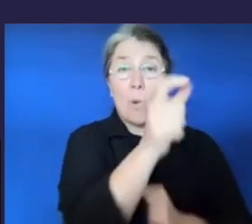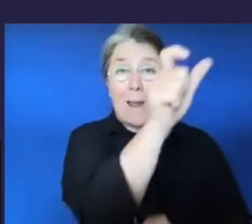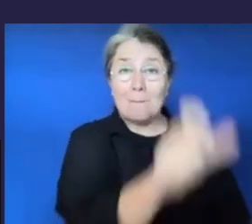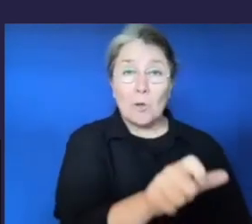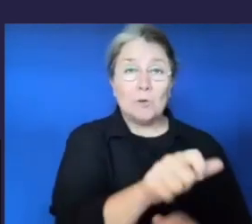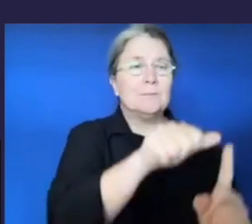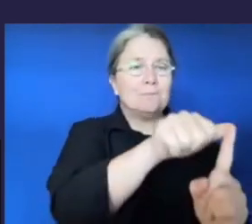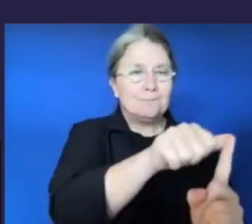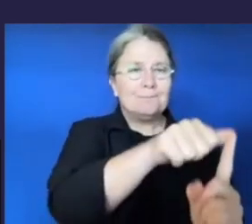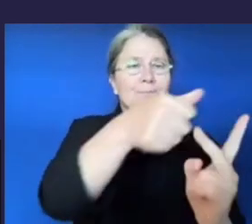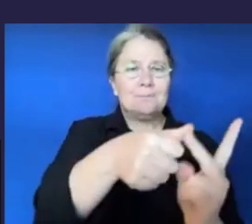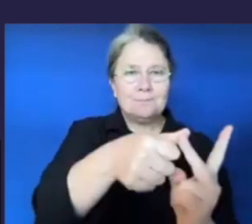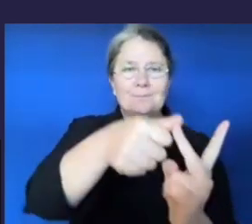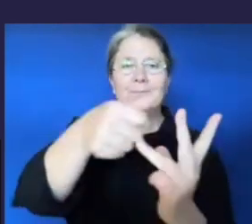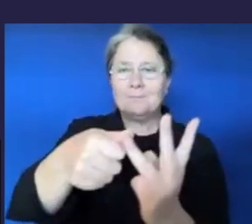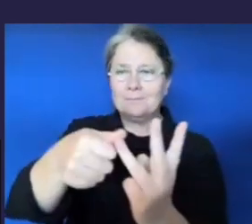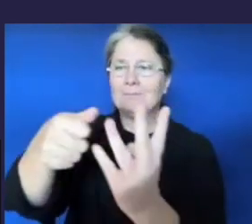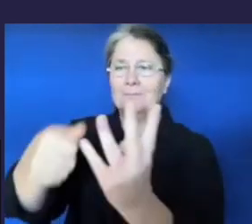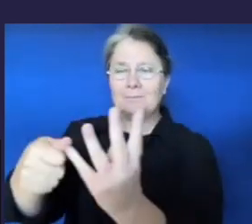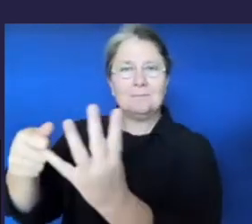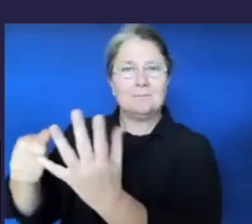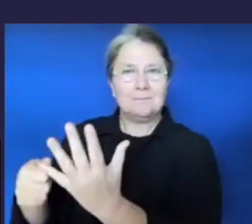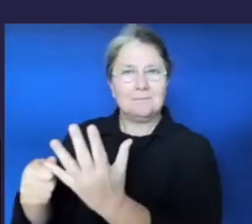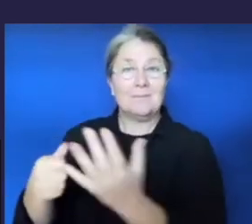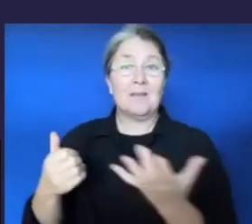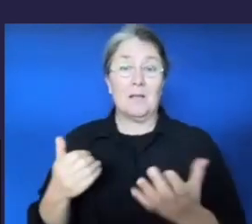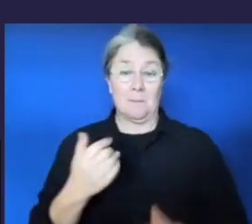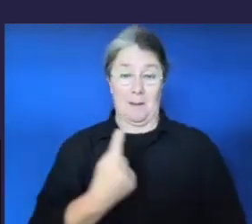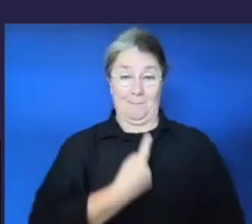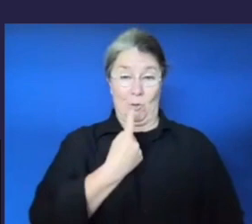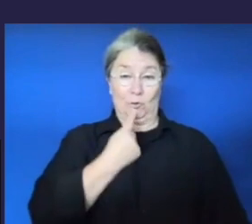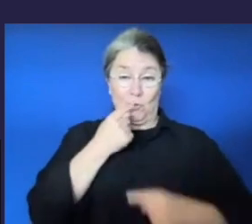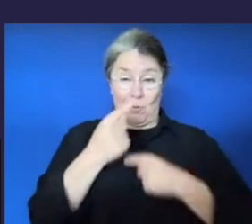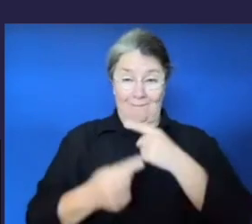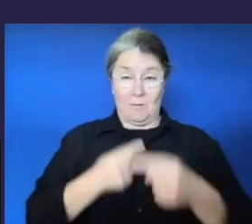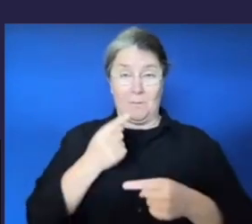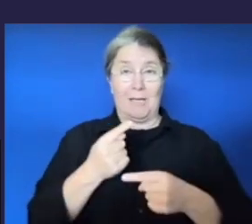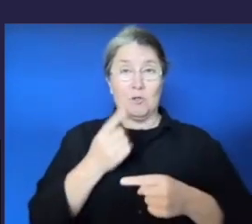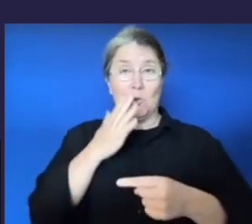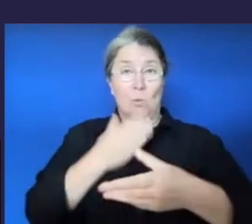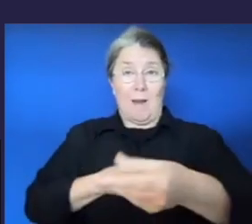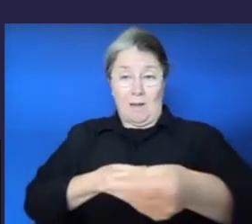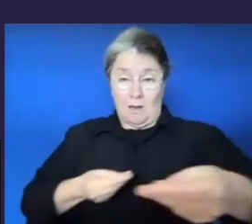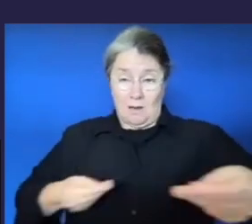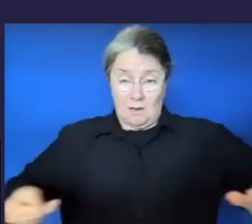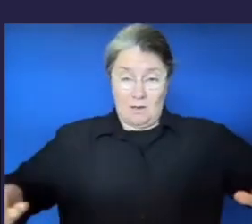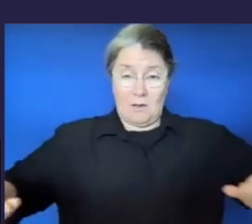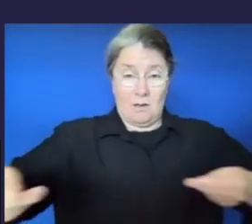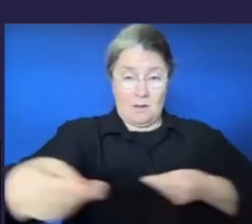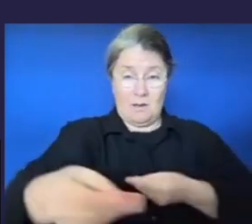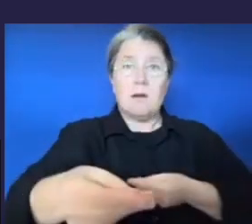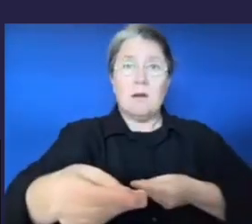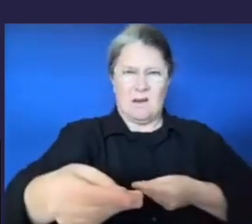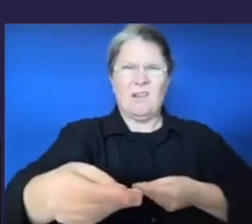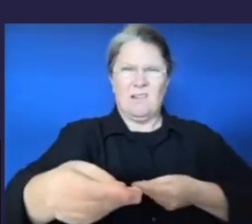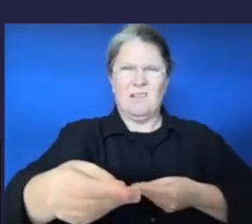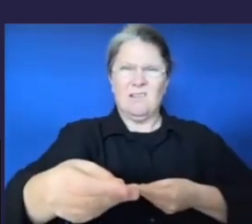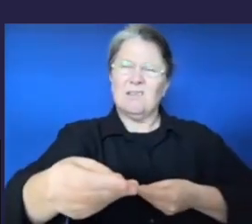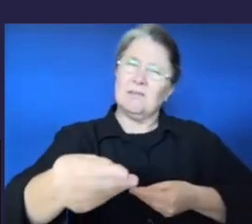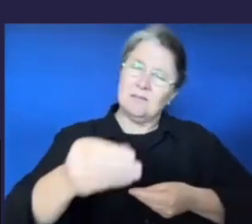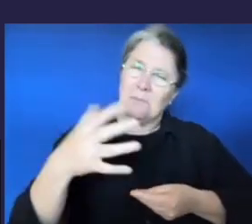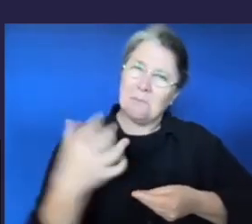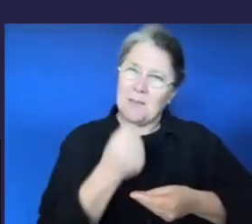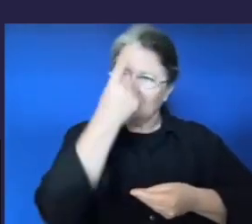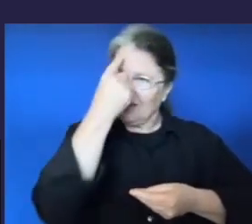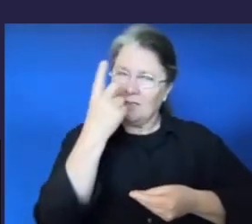But like any exchange of personal information, the degree of disclosure and how much information should be shared should